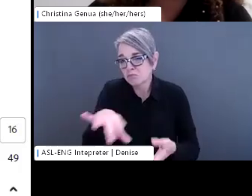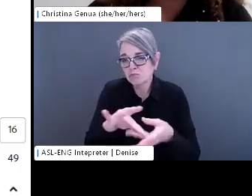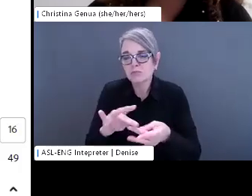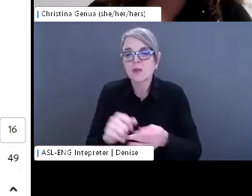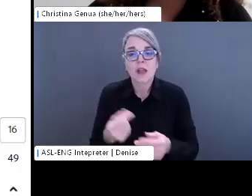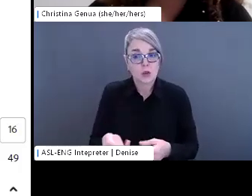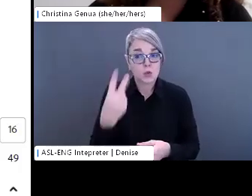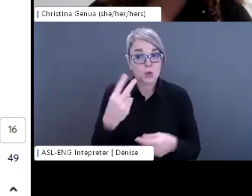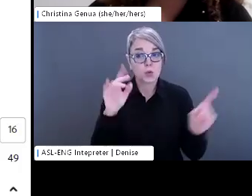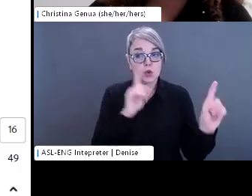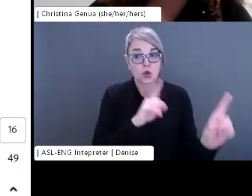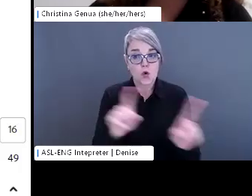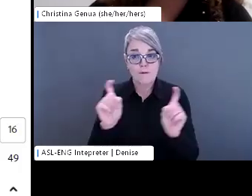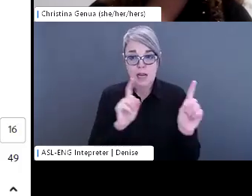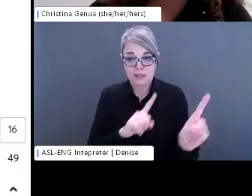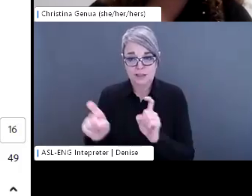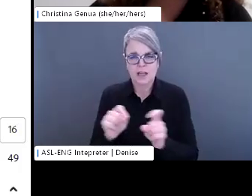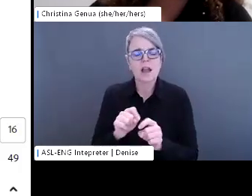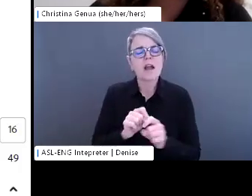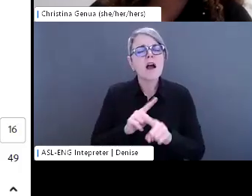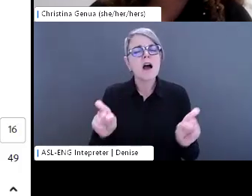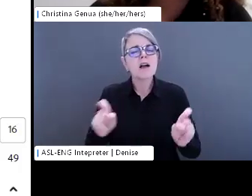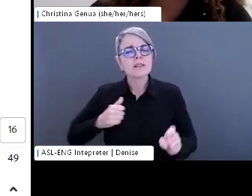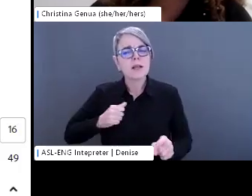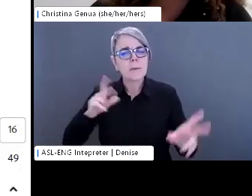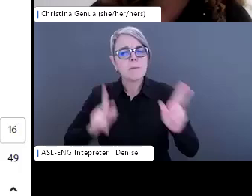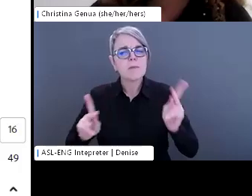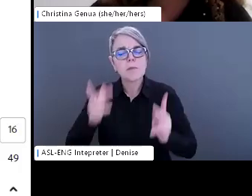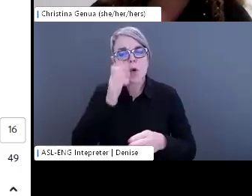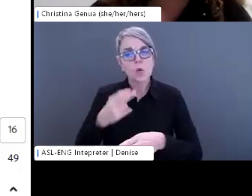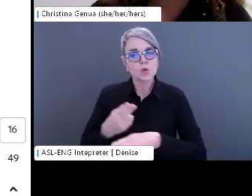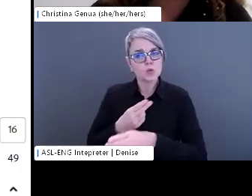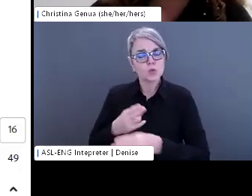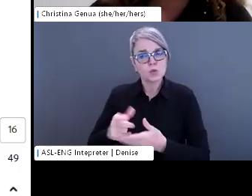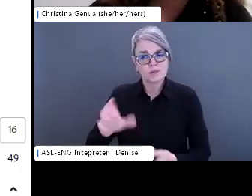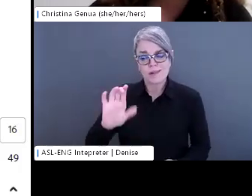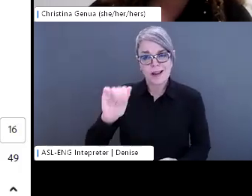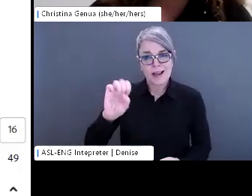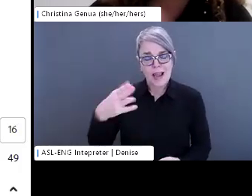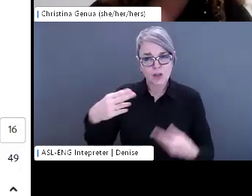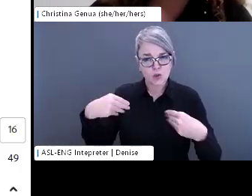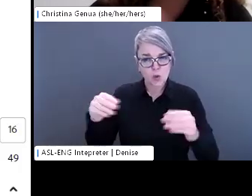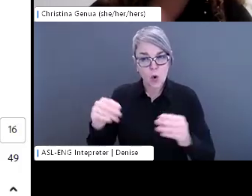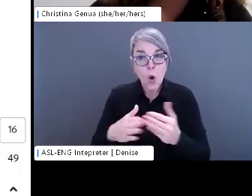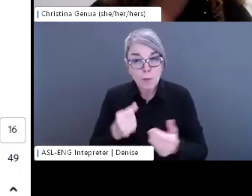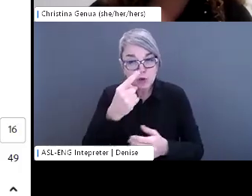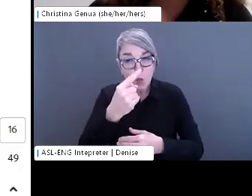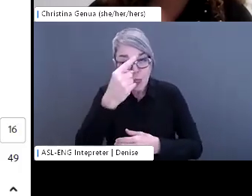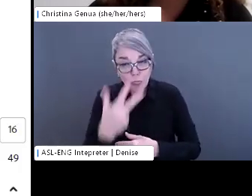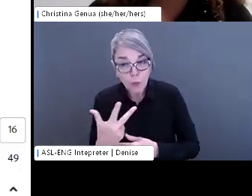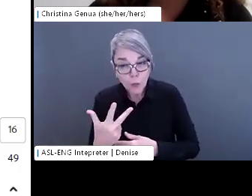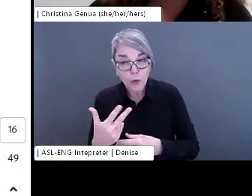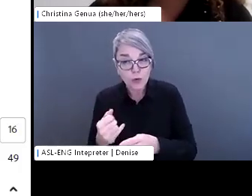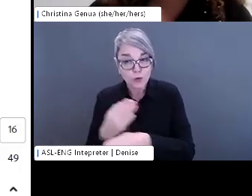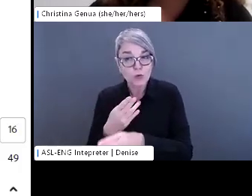stores. Almost a third of the people cashed Government of Canada checks at cash stores and paid big fees. That's one out of every three people.